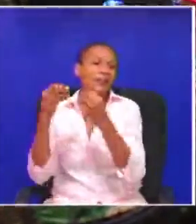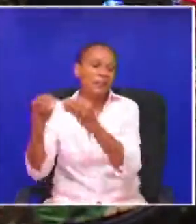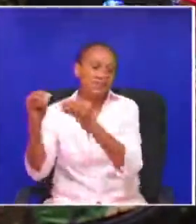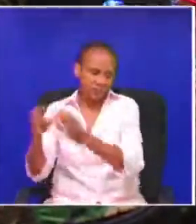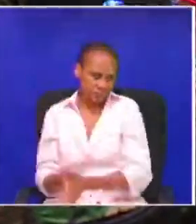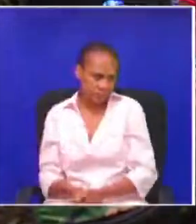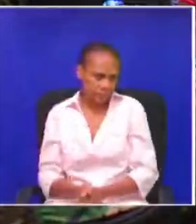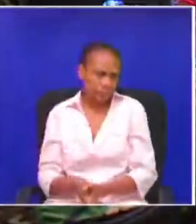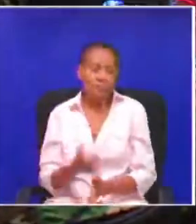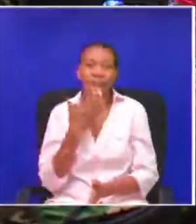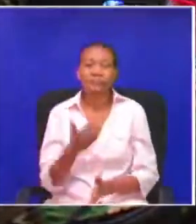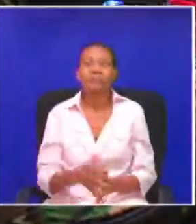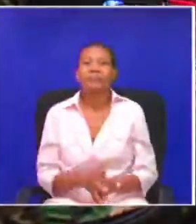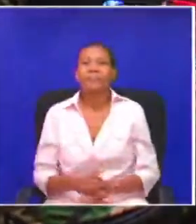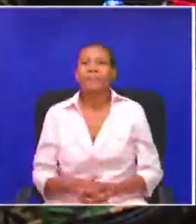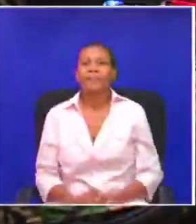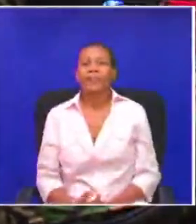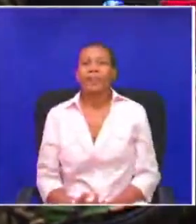President.